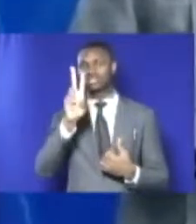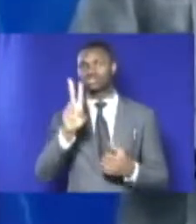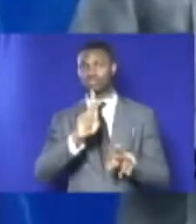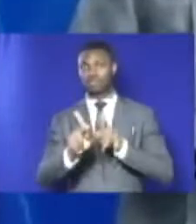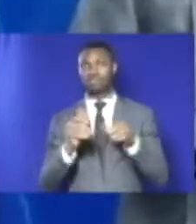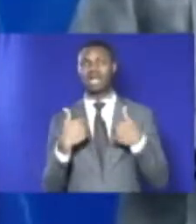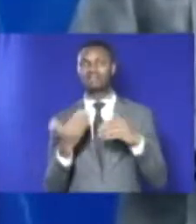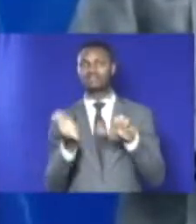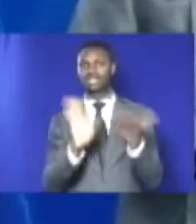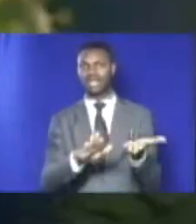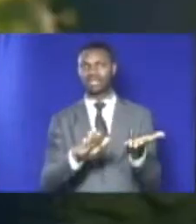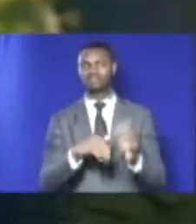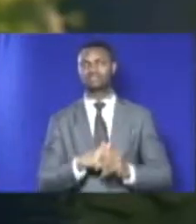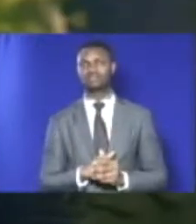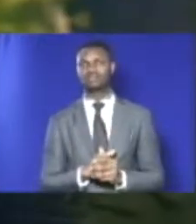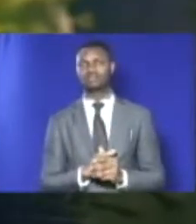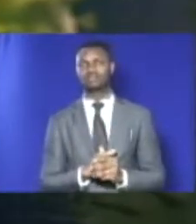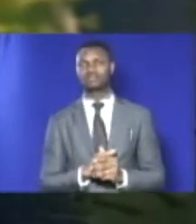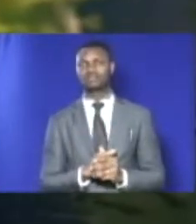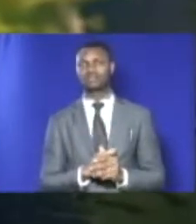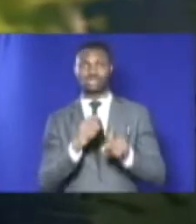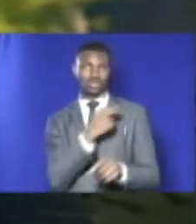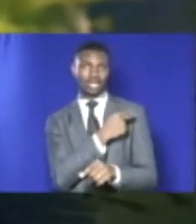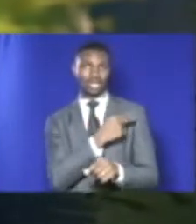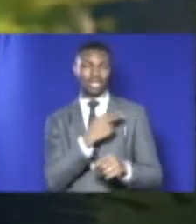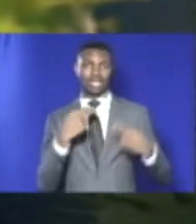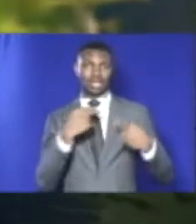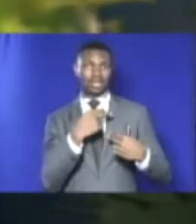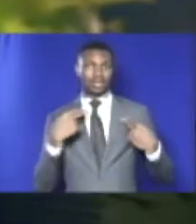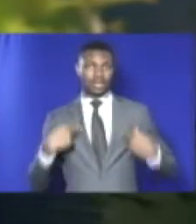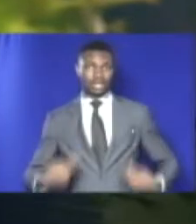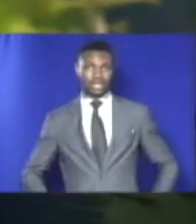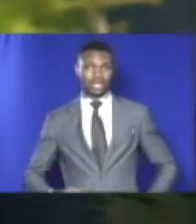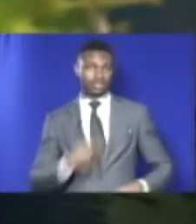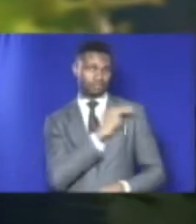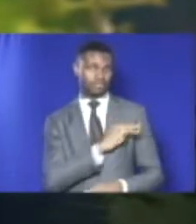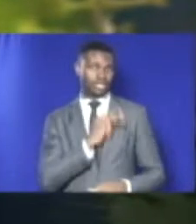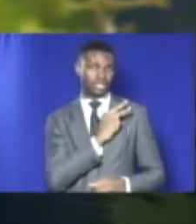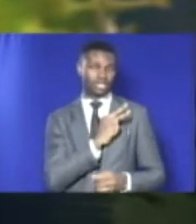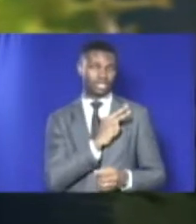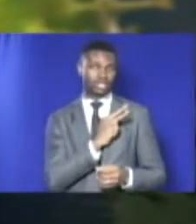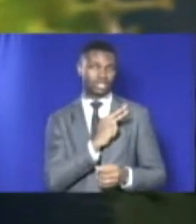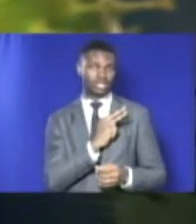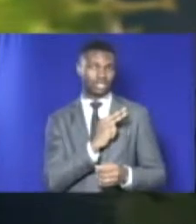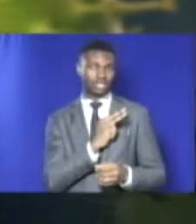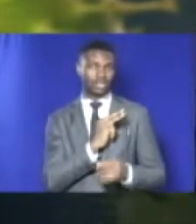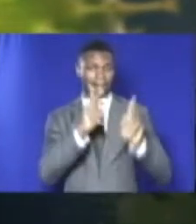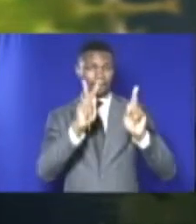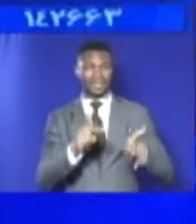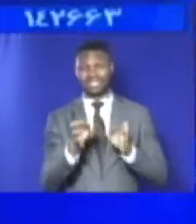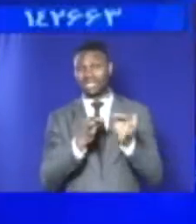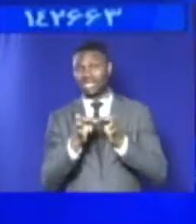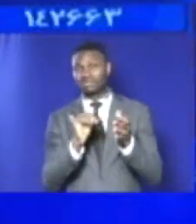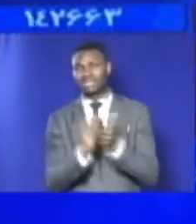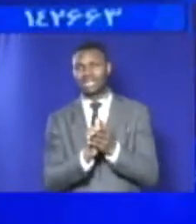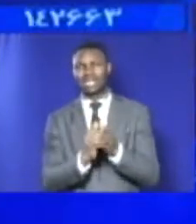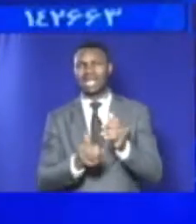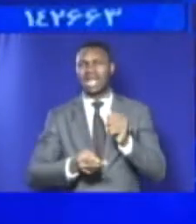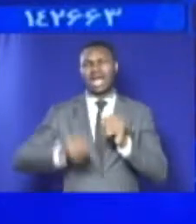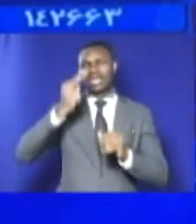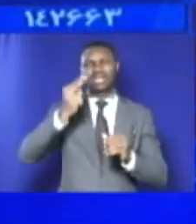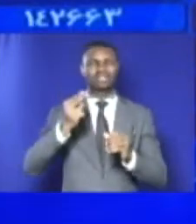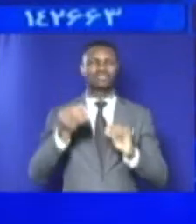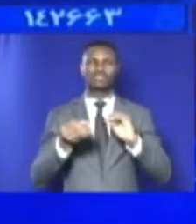novel coronavirus. The Health Ministry spokesperson, Sima Sadat Larry, said it is the highest single-day